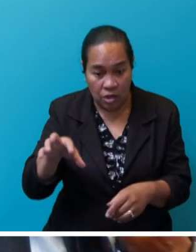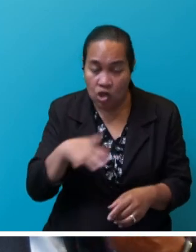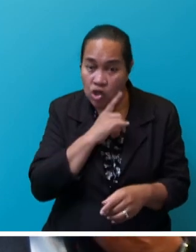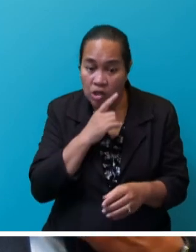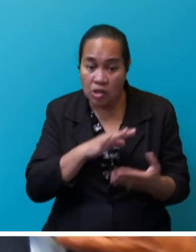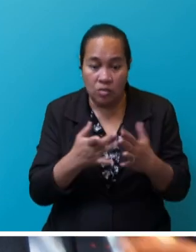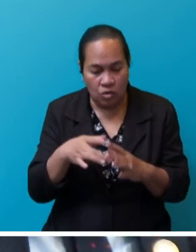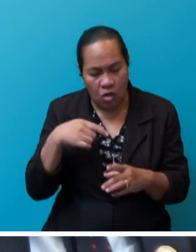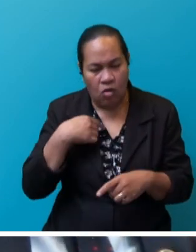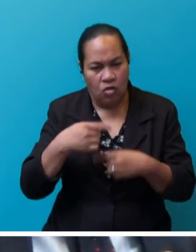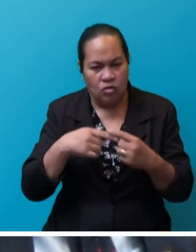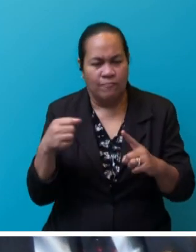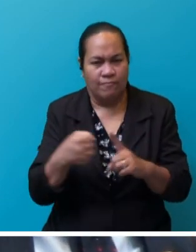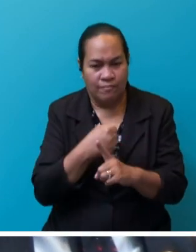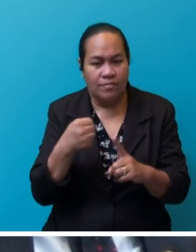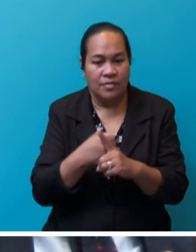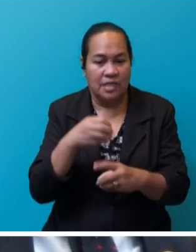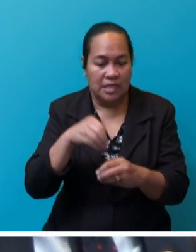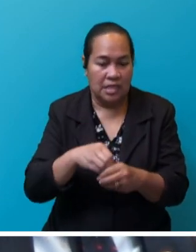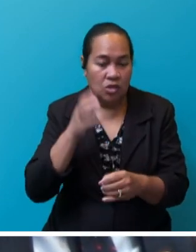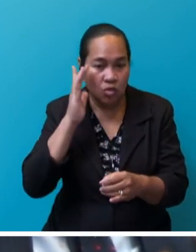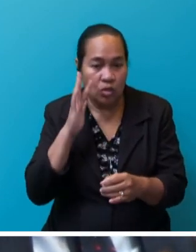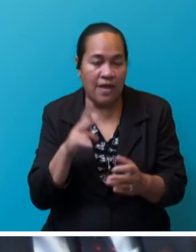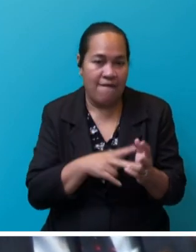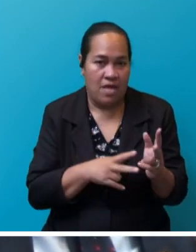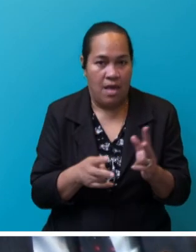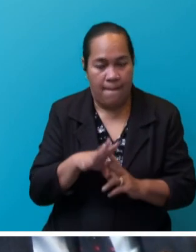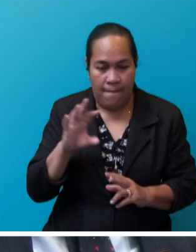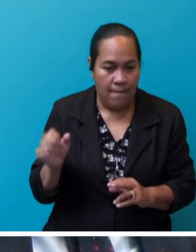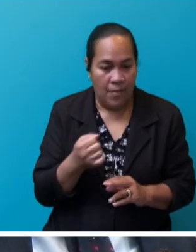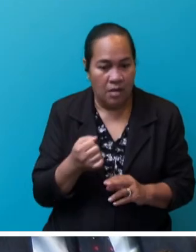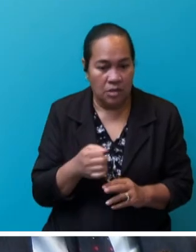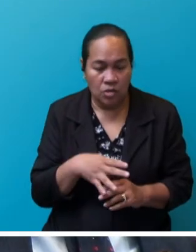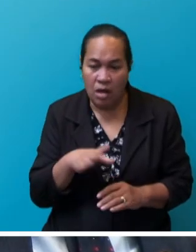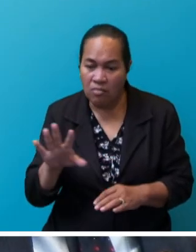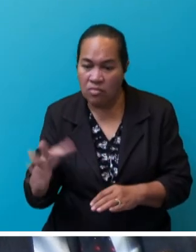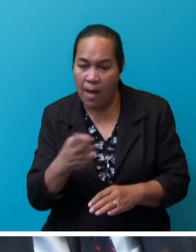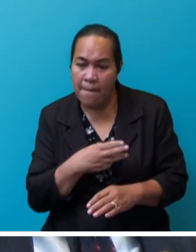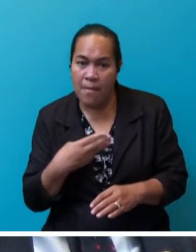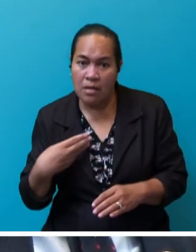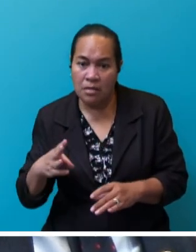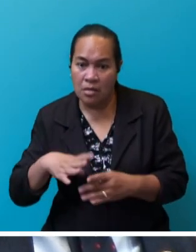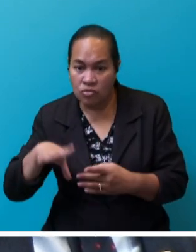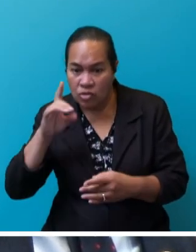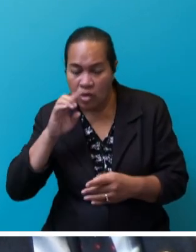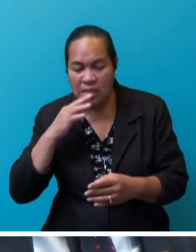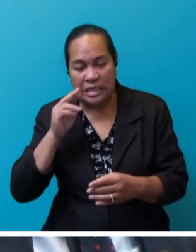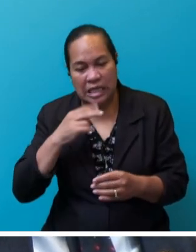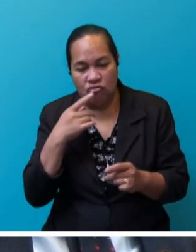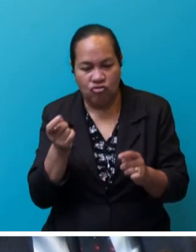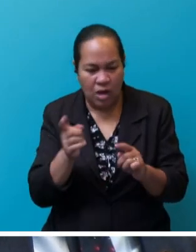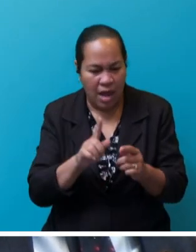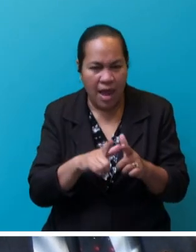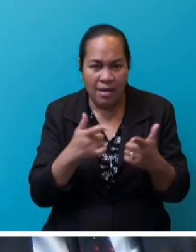for continuous campaigns in schools and villages. There have been requests for education materials in vernacular languages,